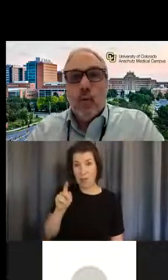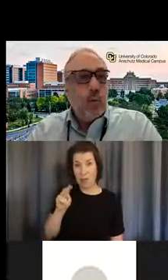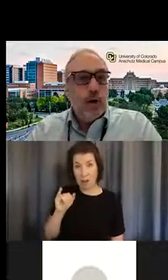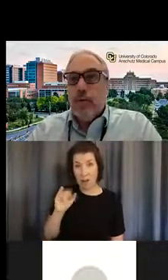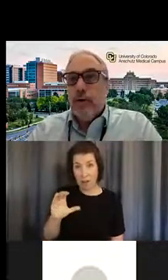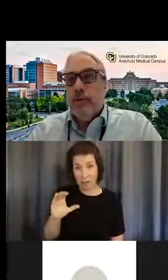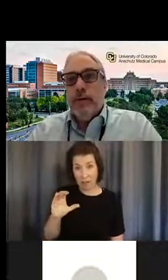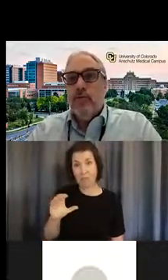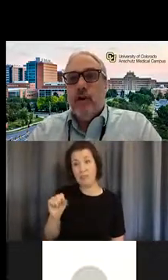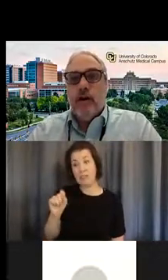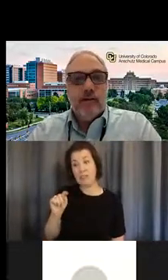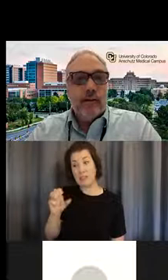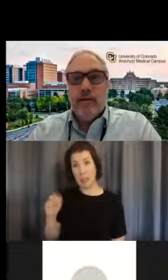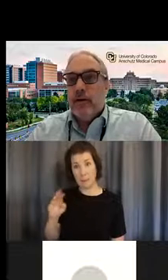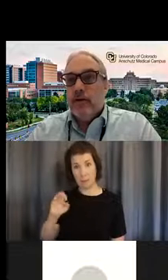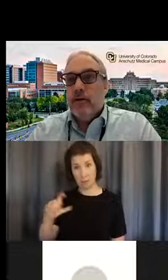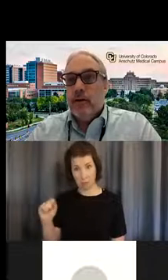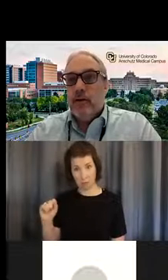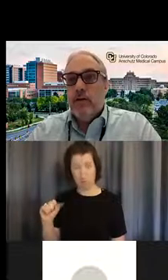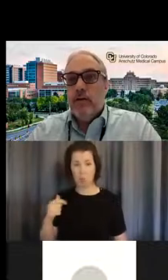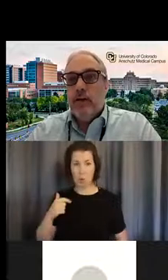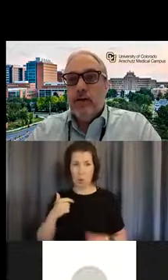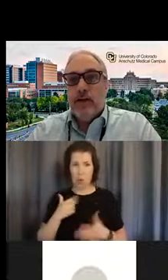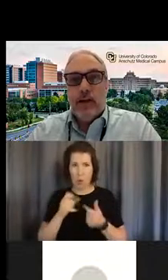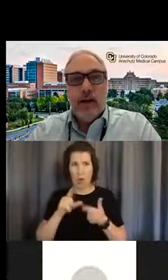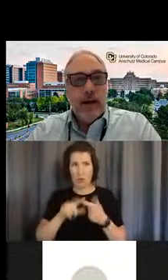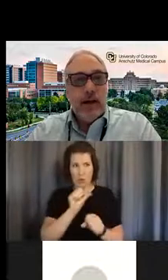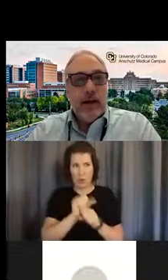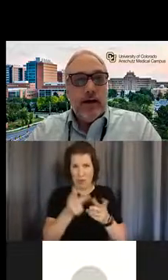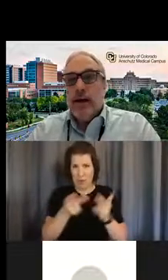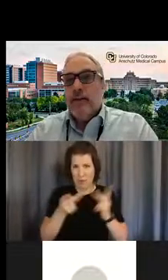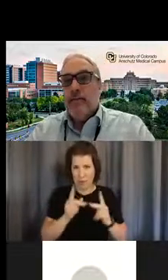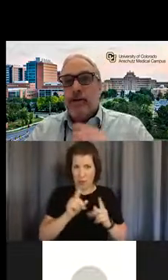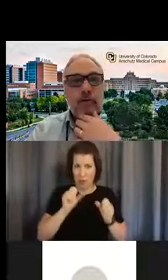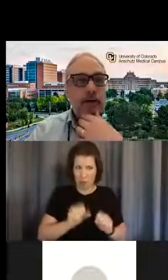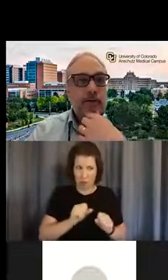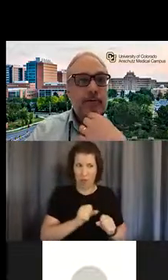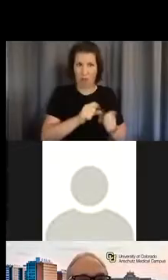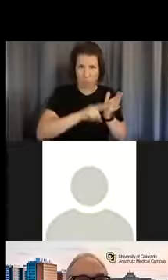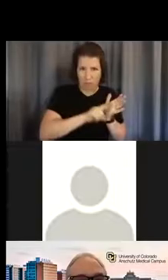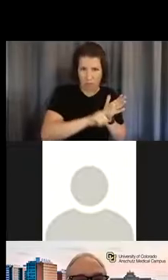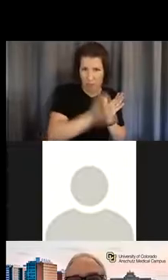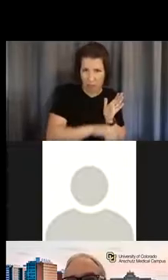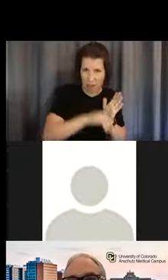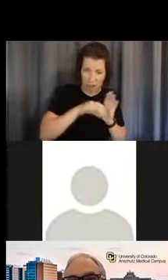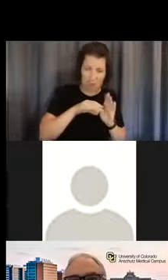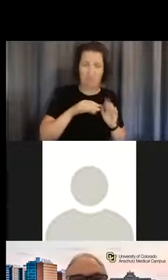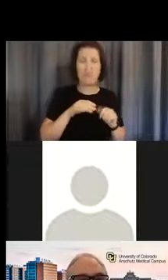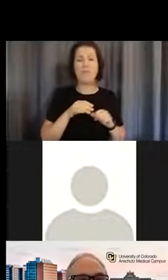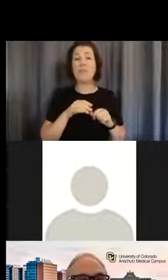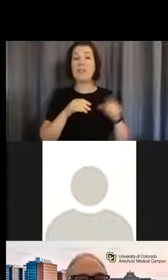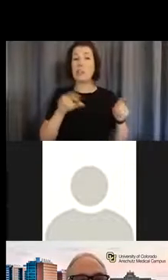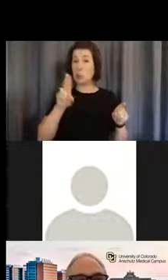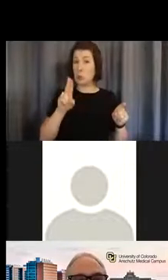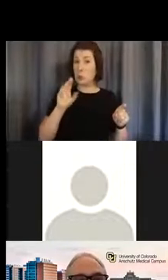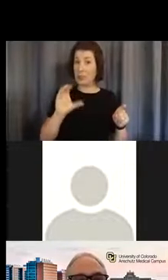work with human embryonic stem cells. And UCSD had gotten this big grant from the state of California, from